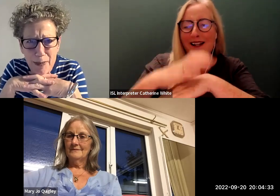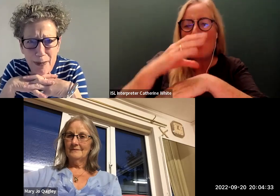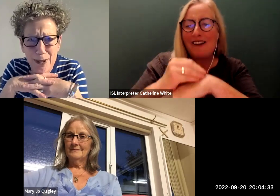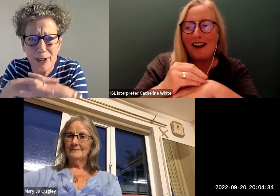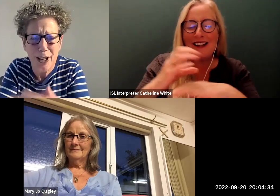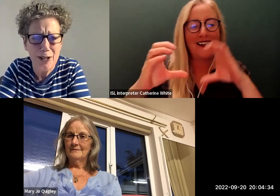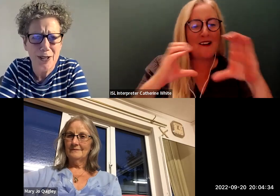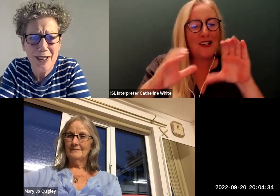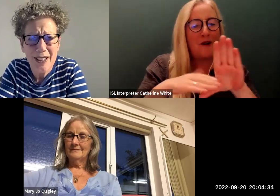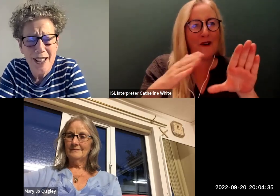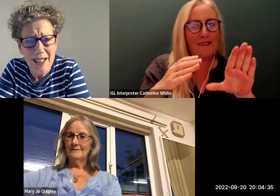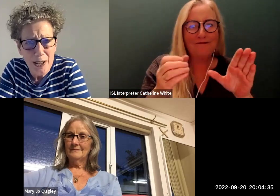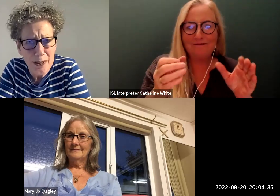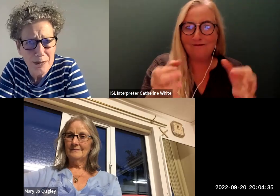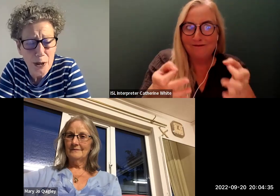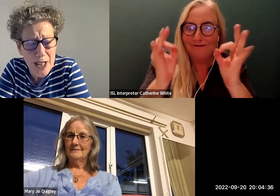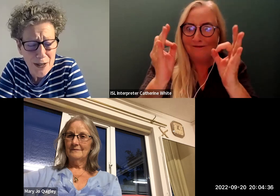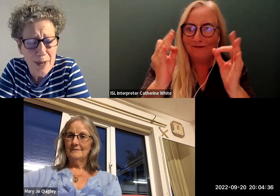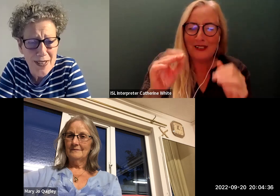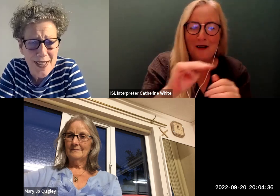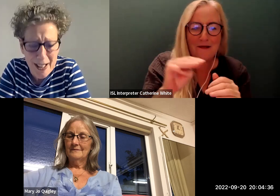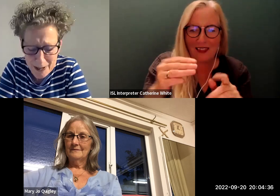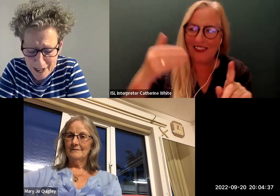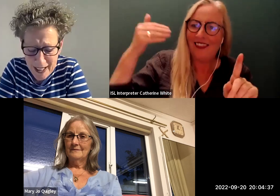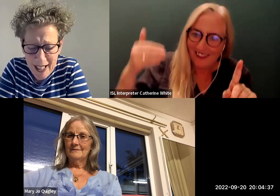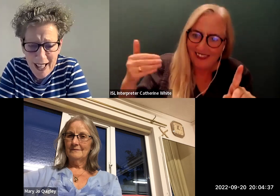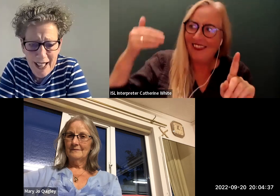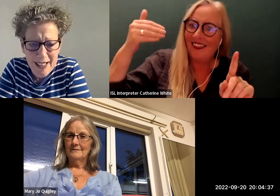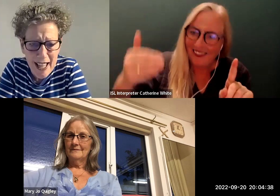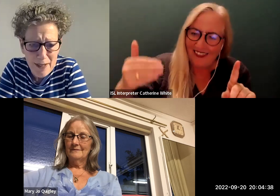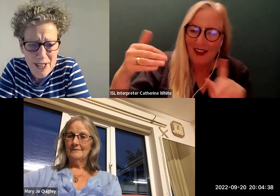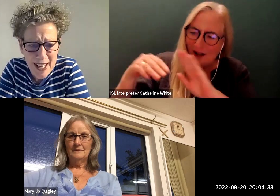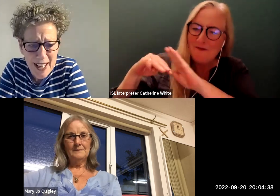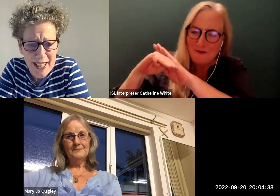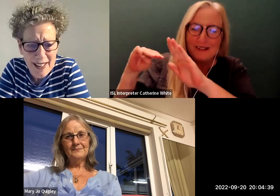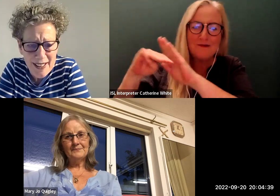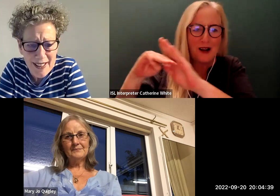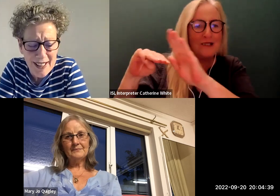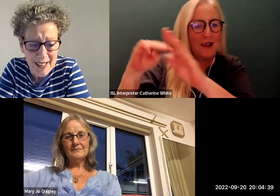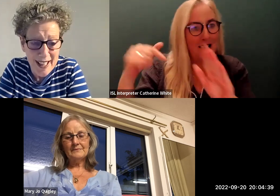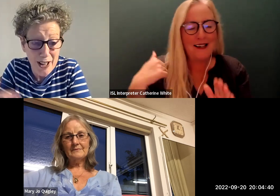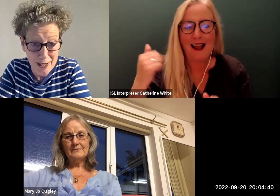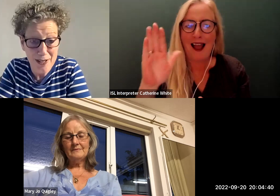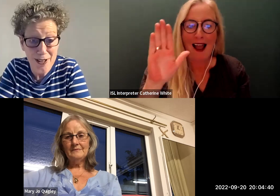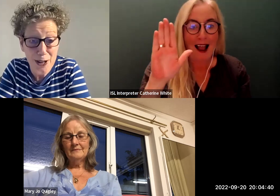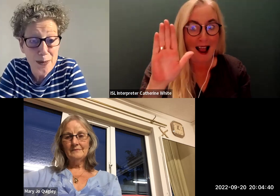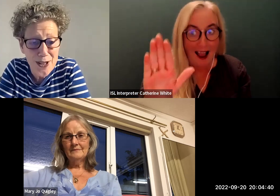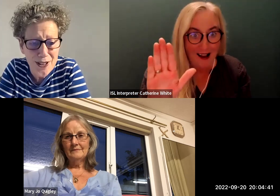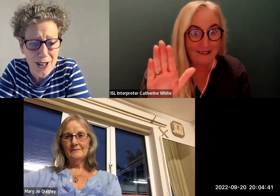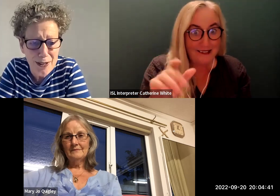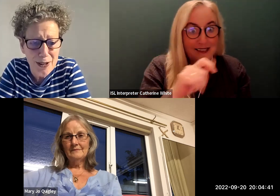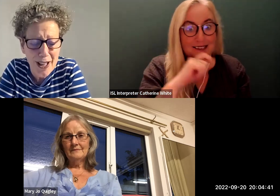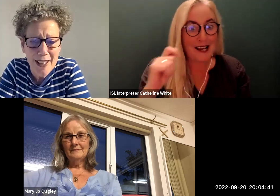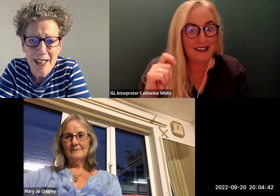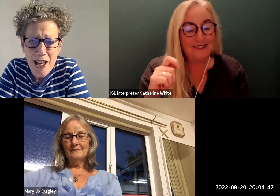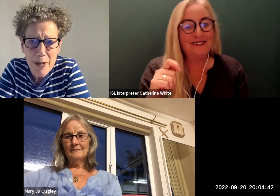remarkable people over quite a few months now, and I have today in our Zoom